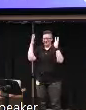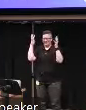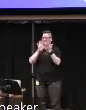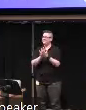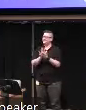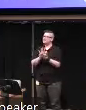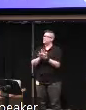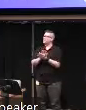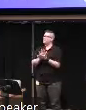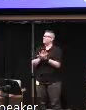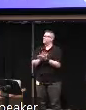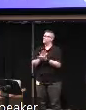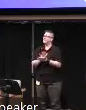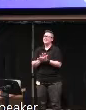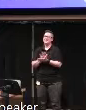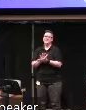Thank you.